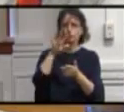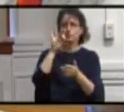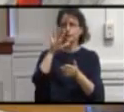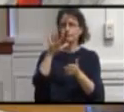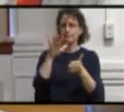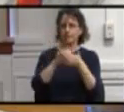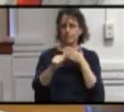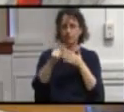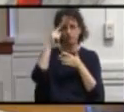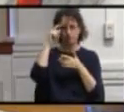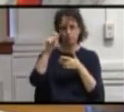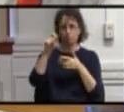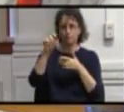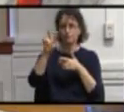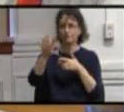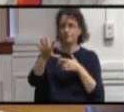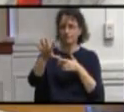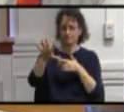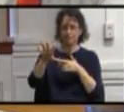$3,495.75. That was